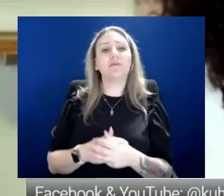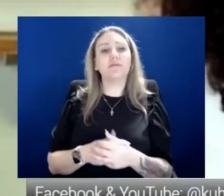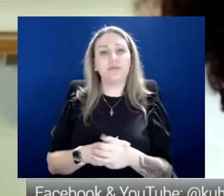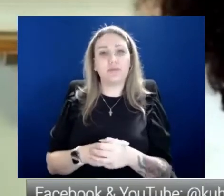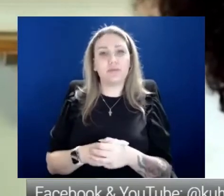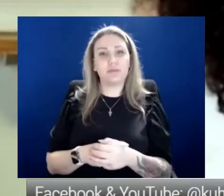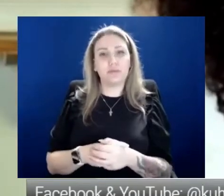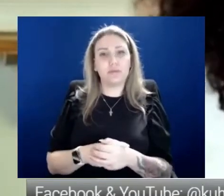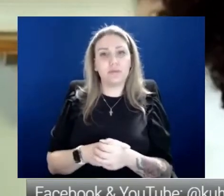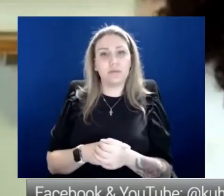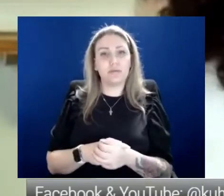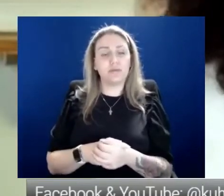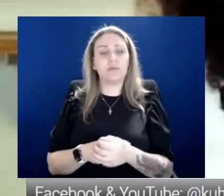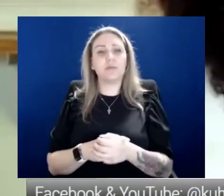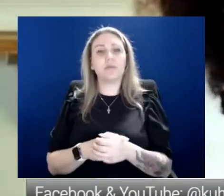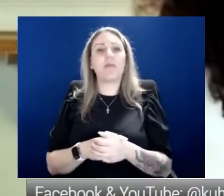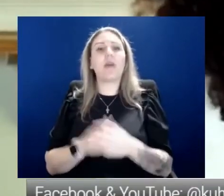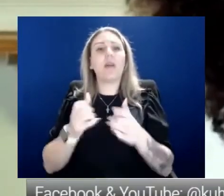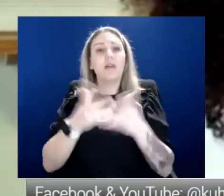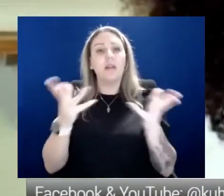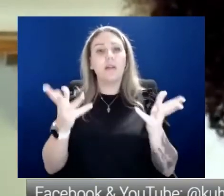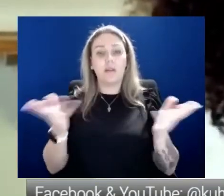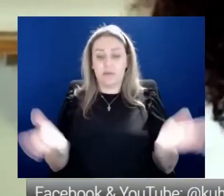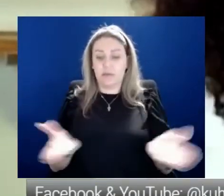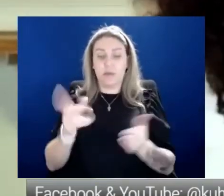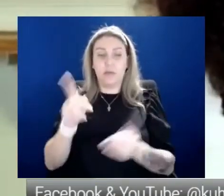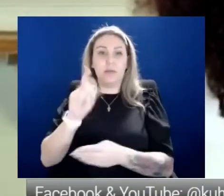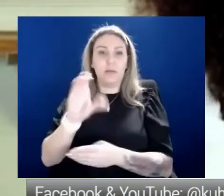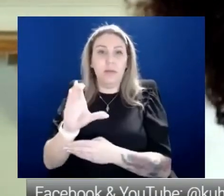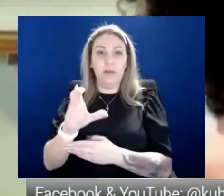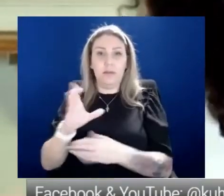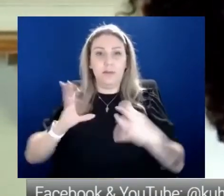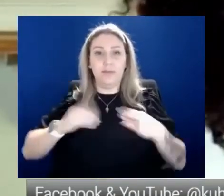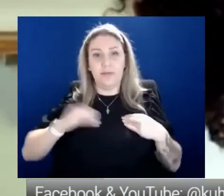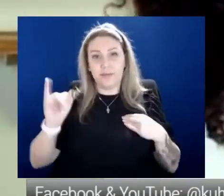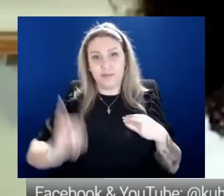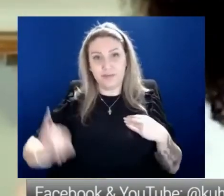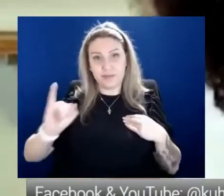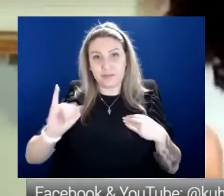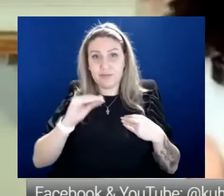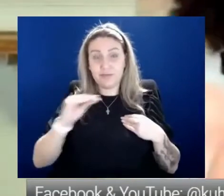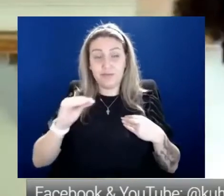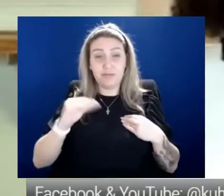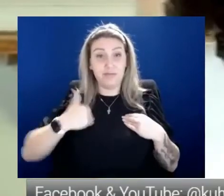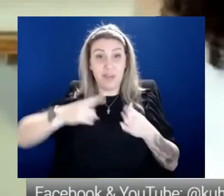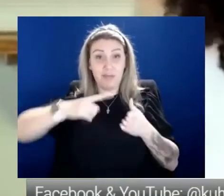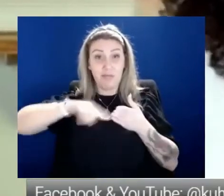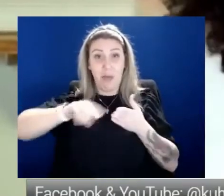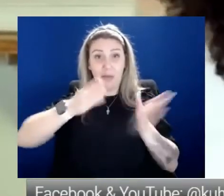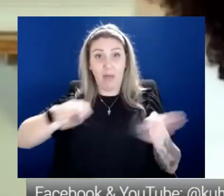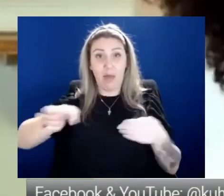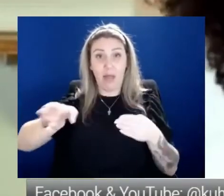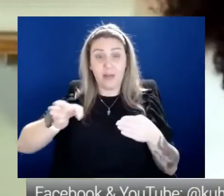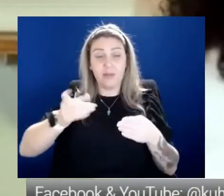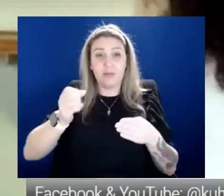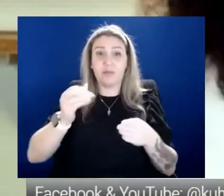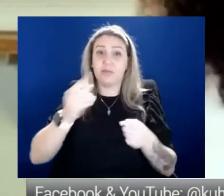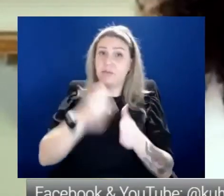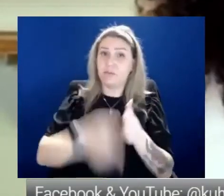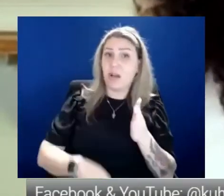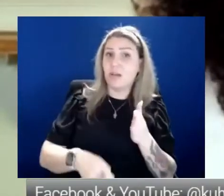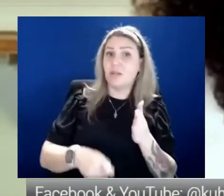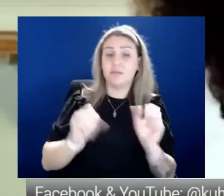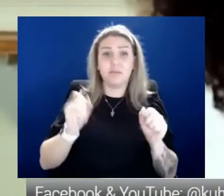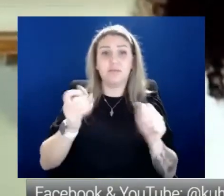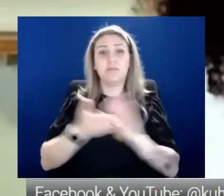us in Kansas City do accept insurance and also have payment plans. So sometimes cost is a huge barrier for a lot